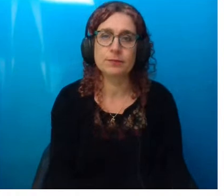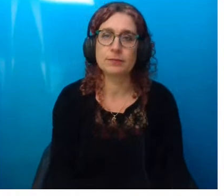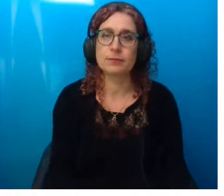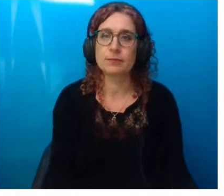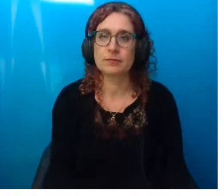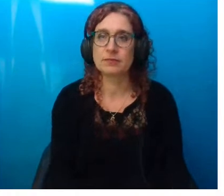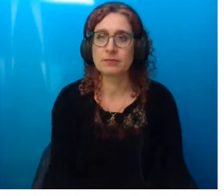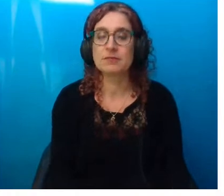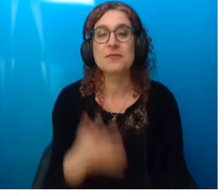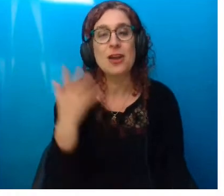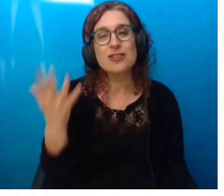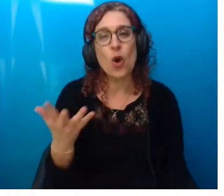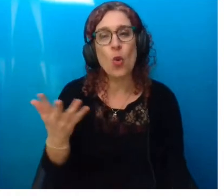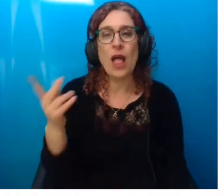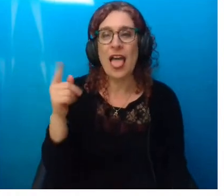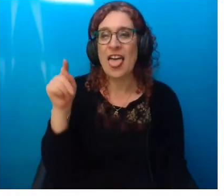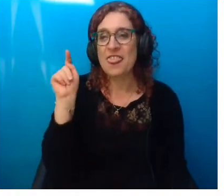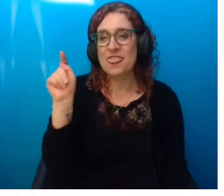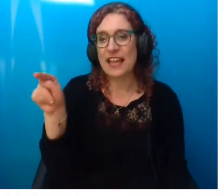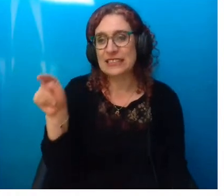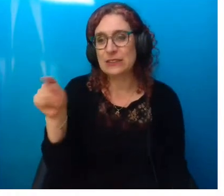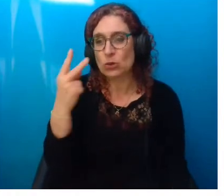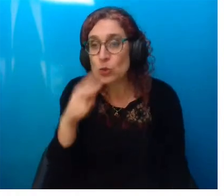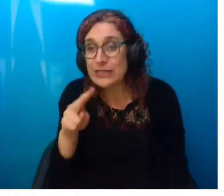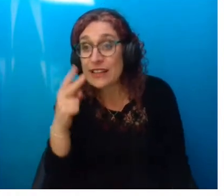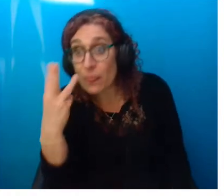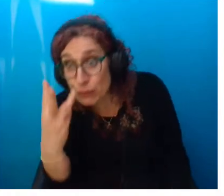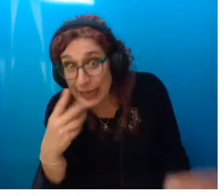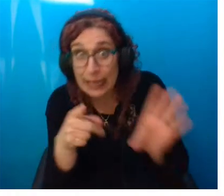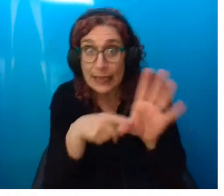I suppose, when they went to college,